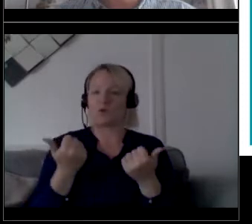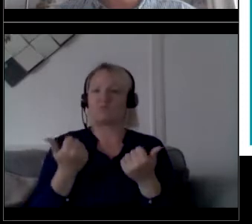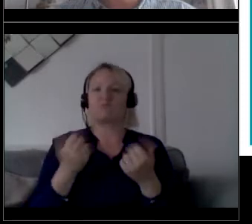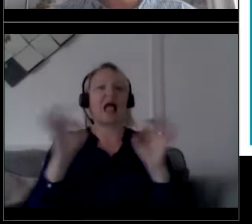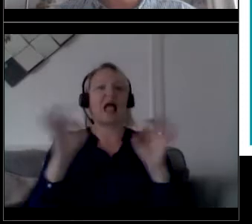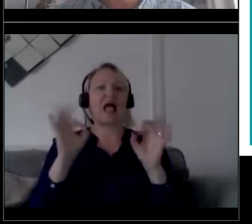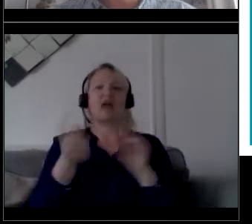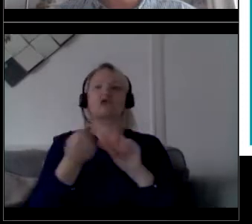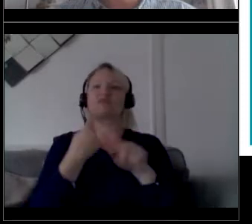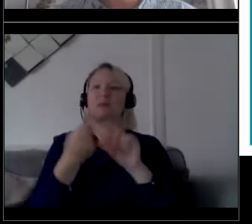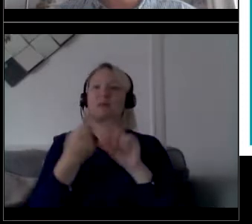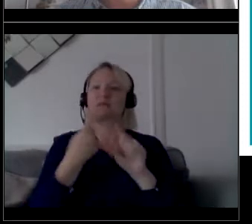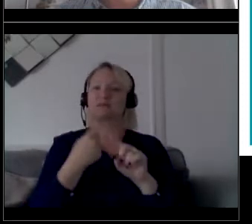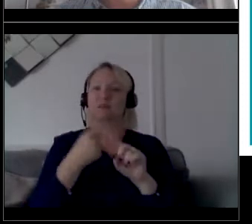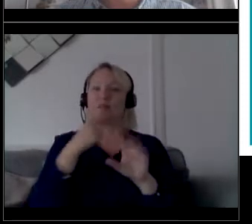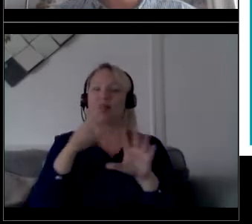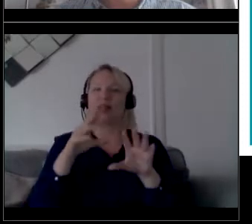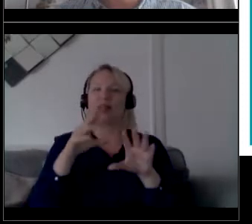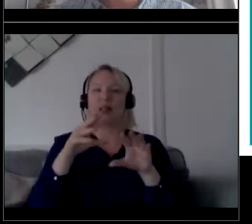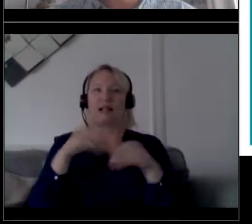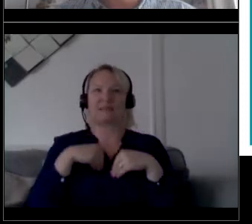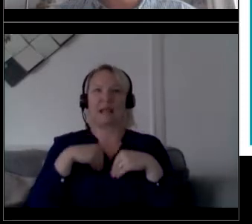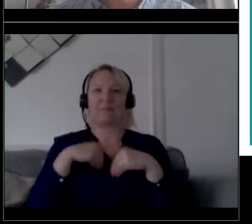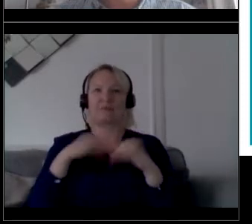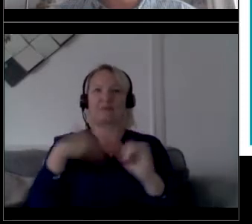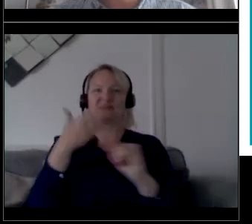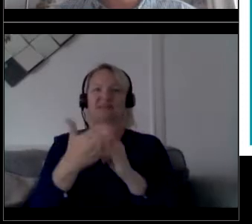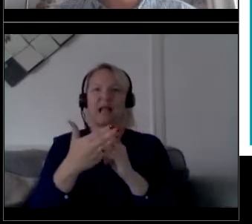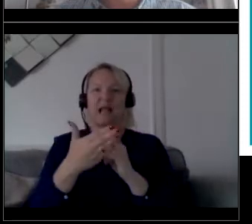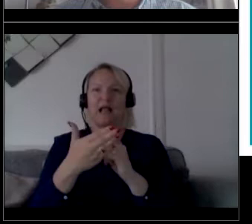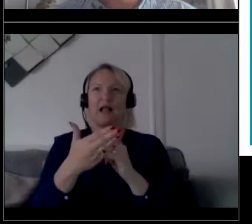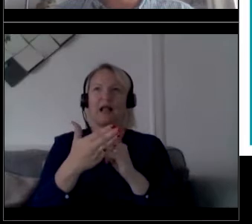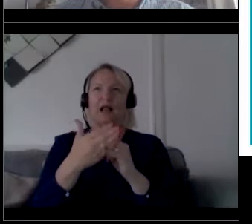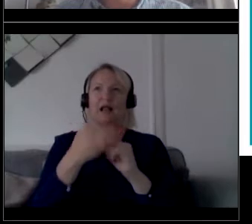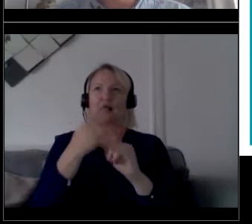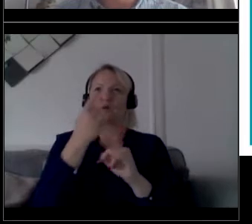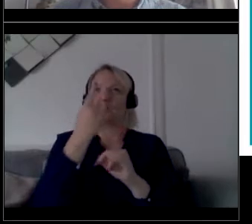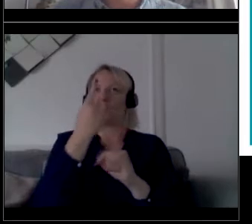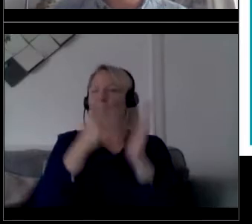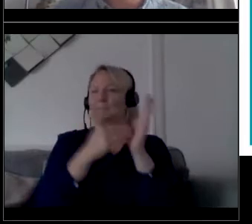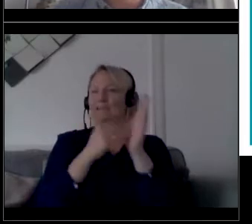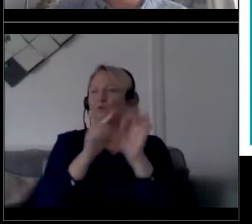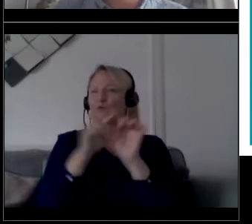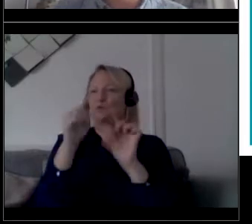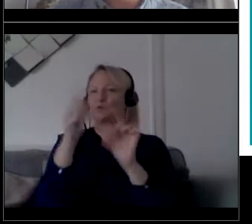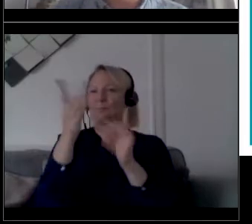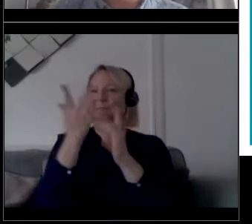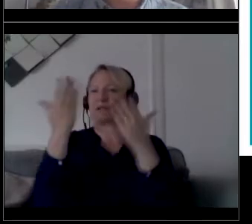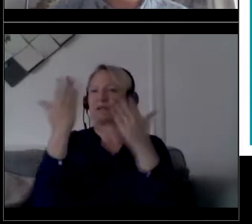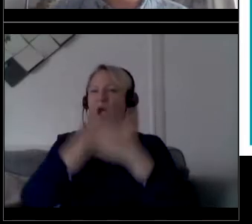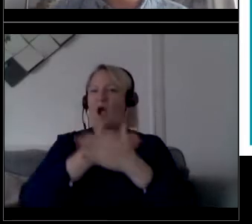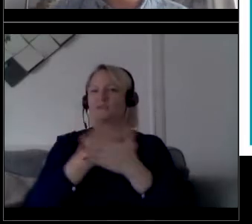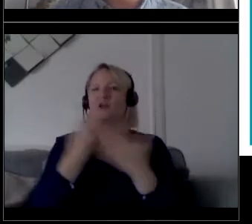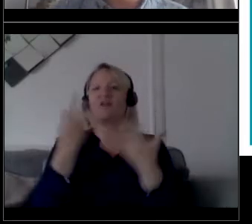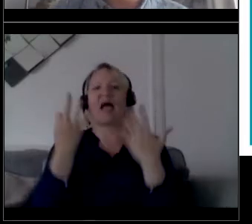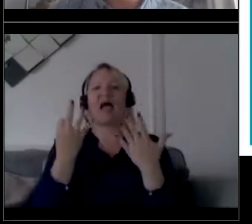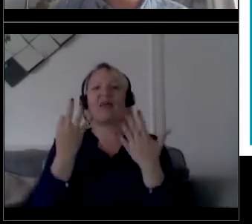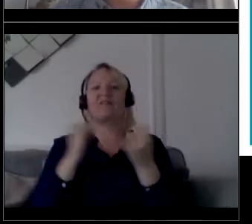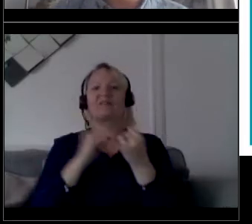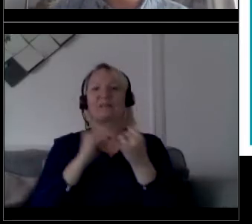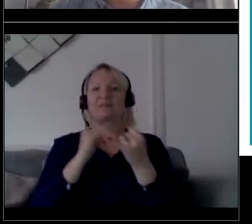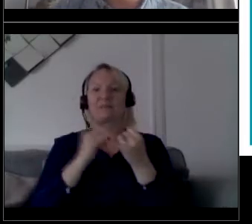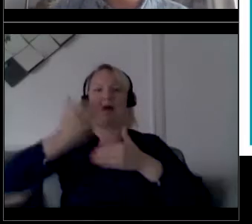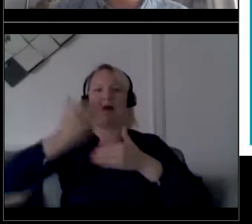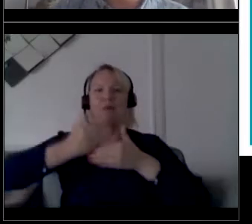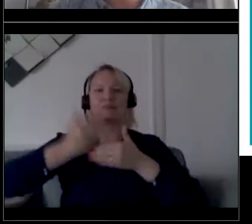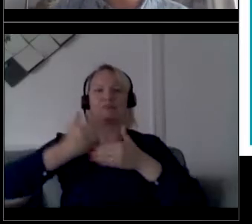submitted, will be accepted until 23:59, that's 1 minute to midnight on the 8th of September